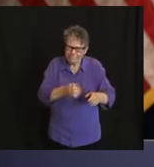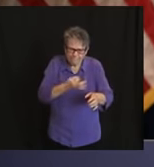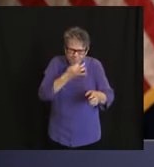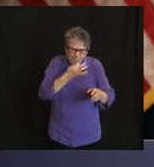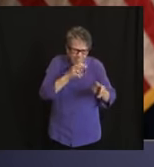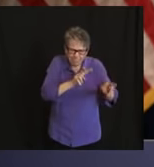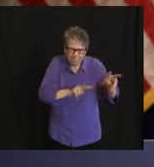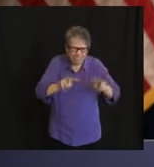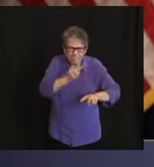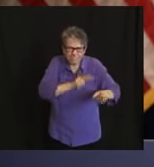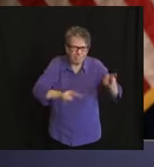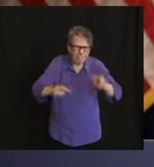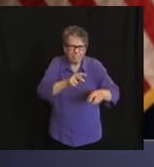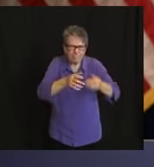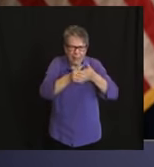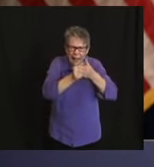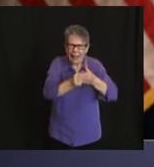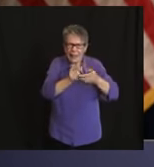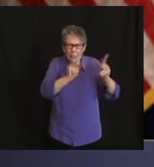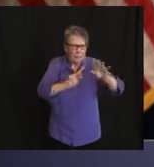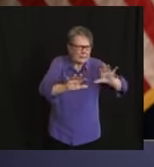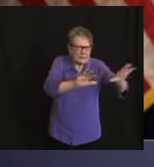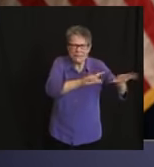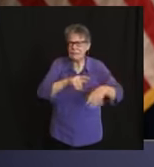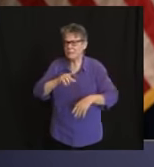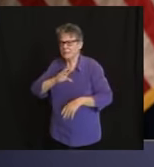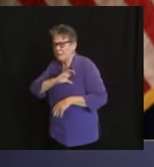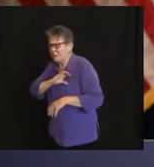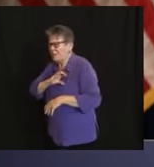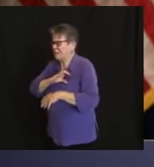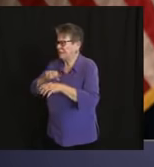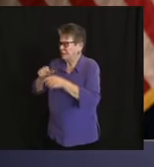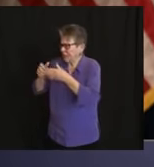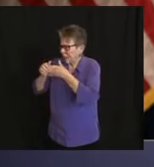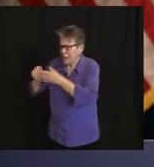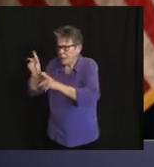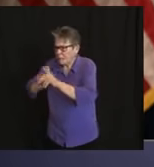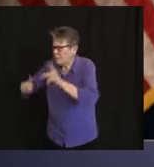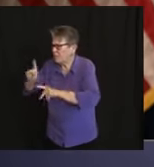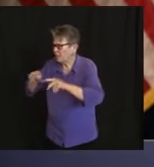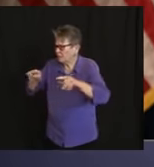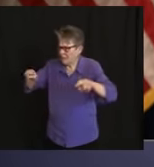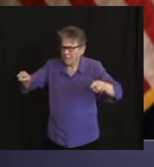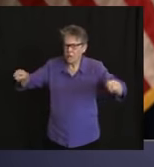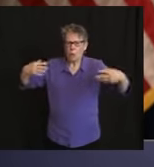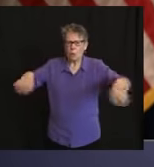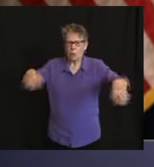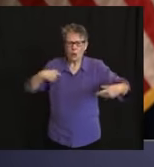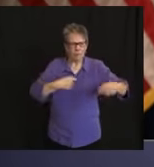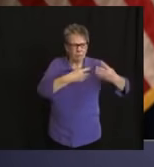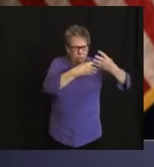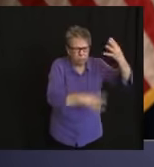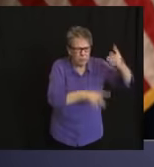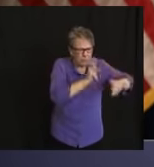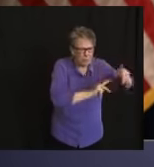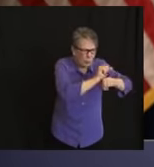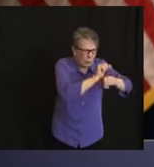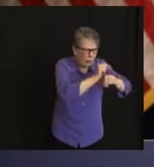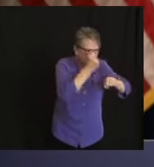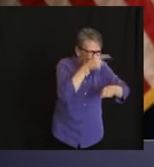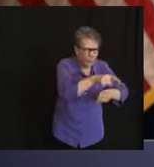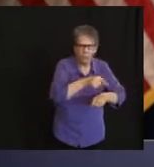longshoremen, NJ transit operators, whatever, folks who are at the point of attack. It's folks who historically were doing